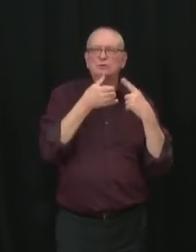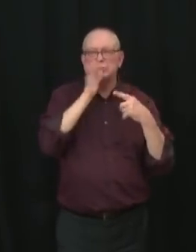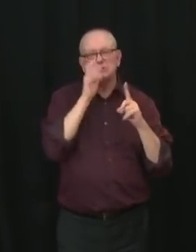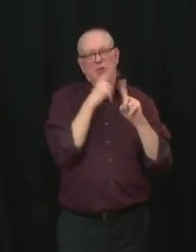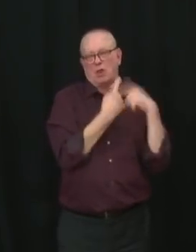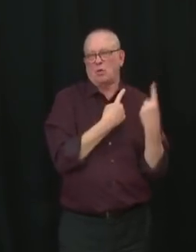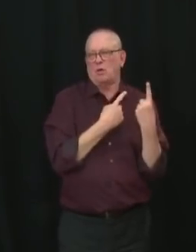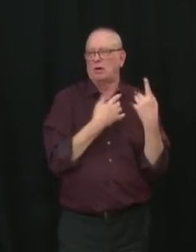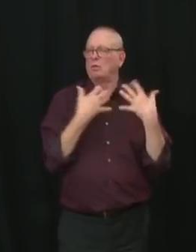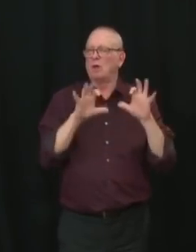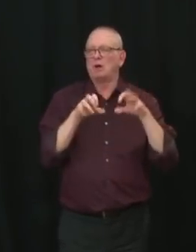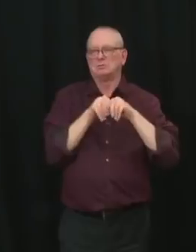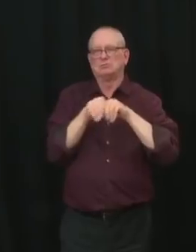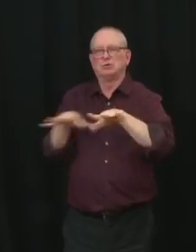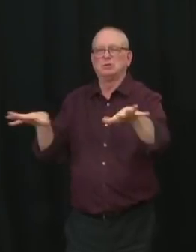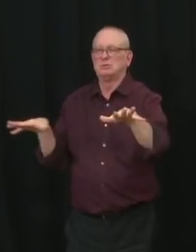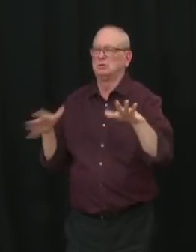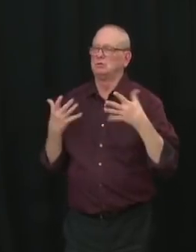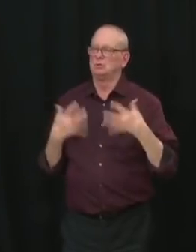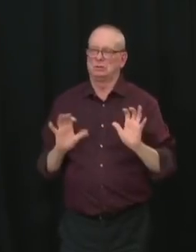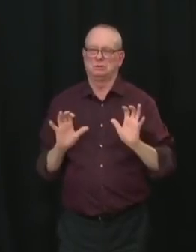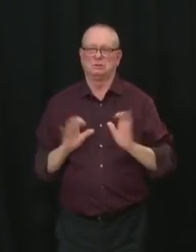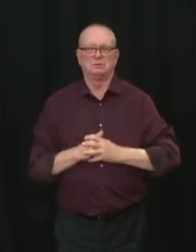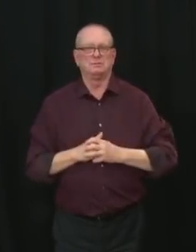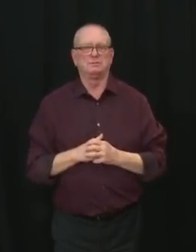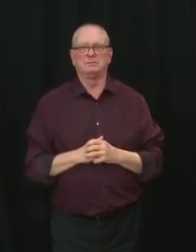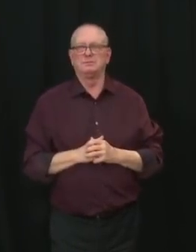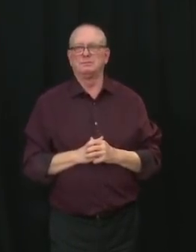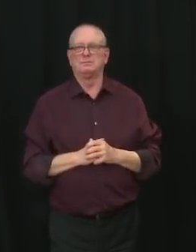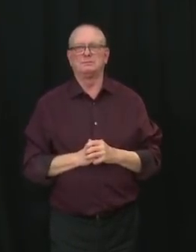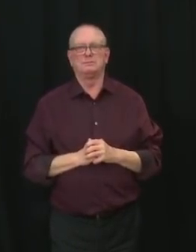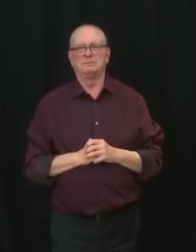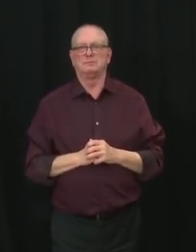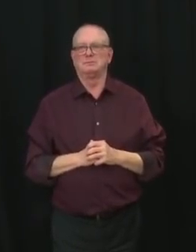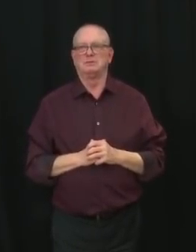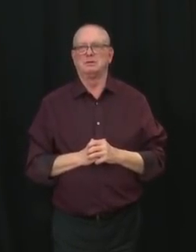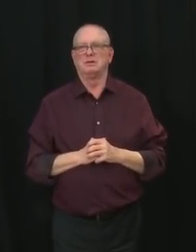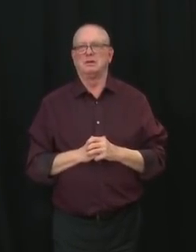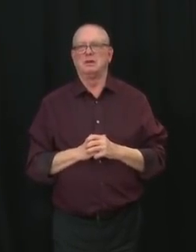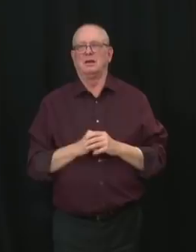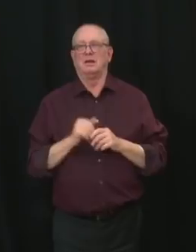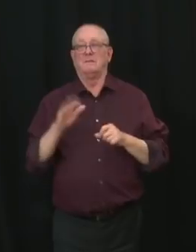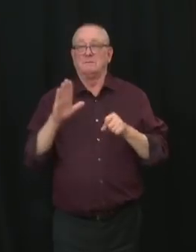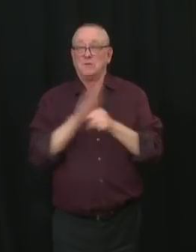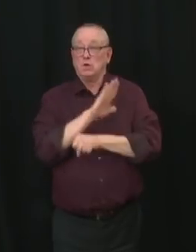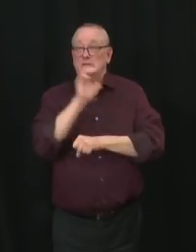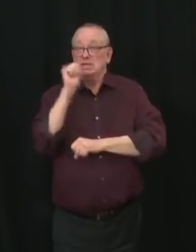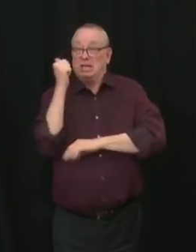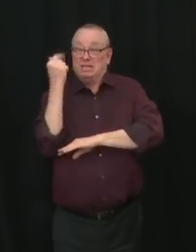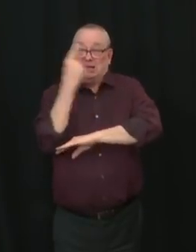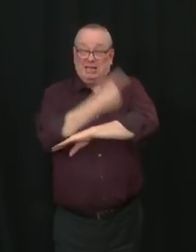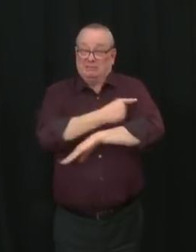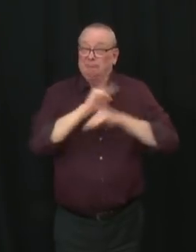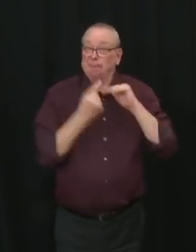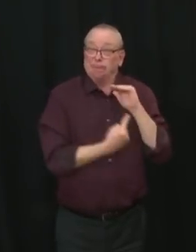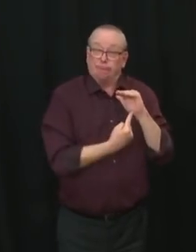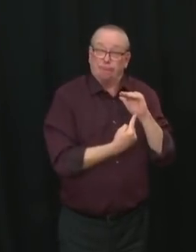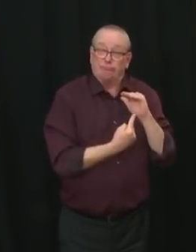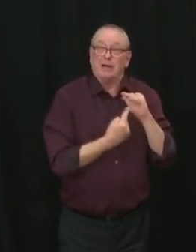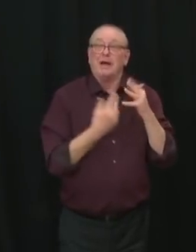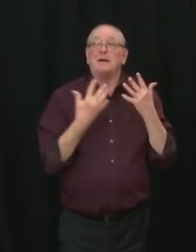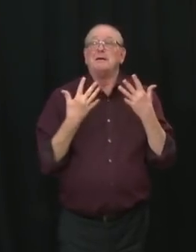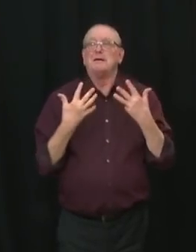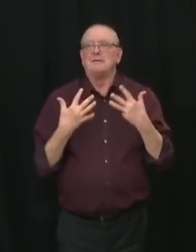second part of the 10-day period. After that full 10 days have passed, you no longer have any specific isolation